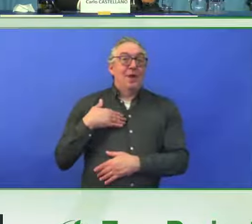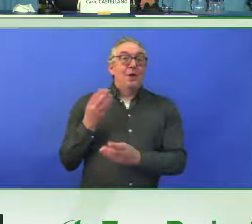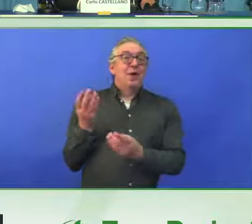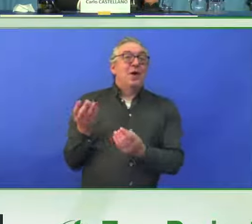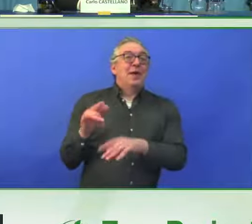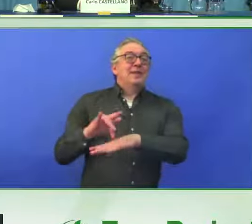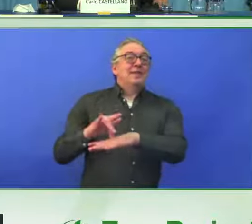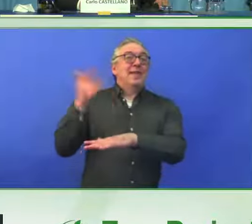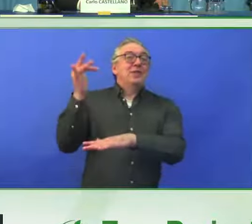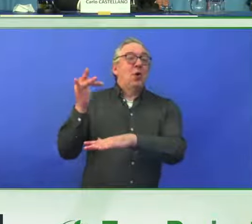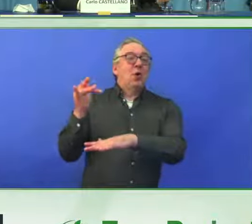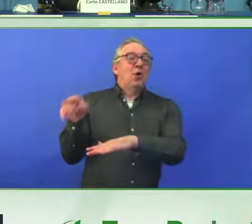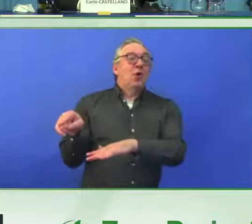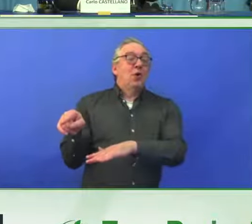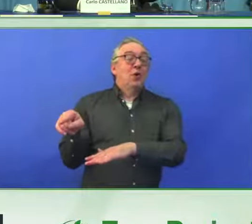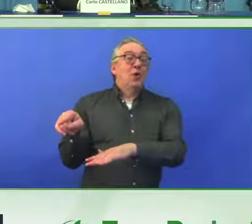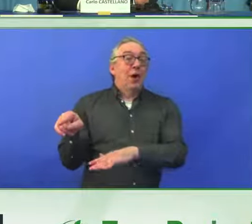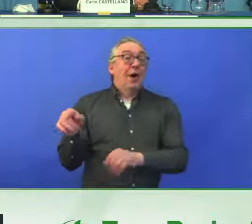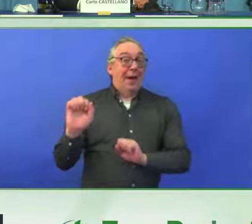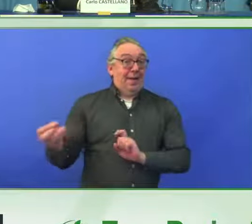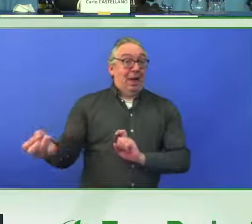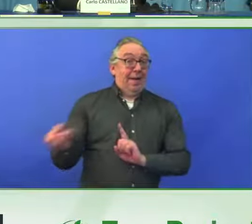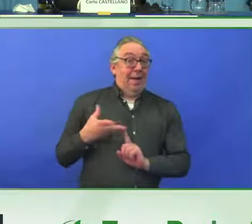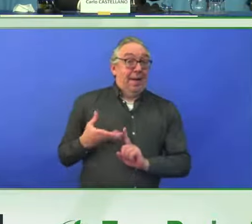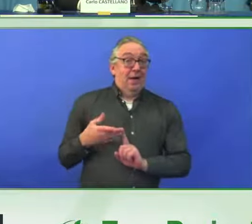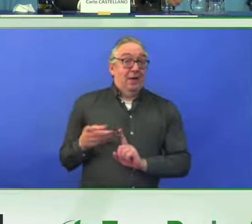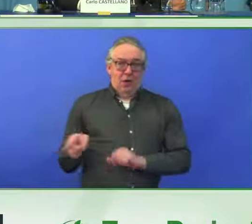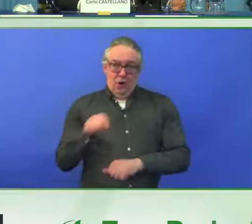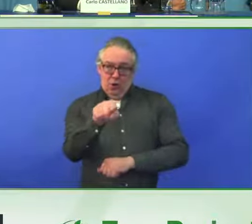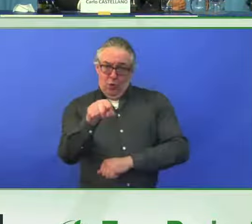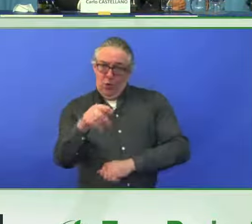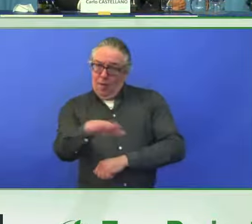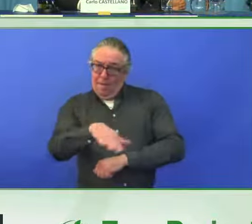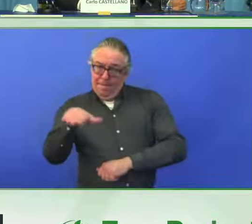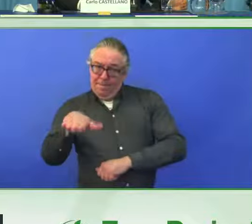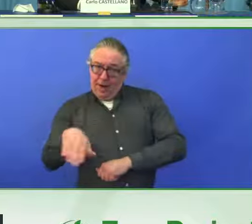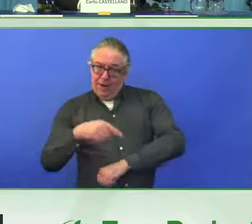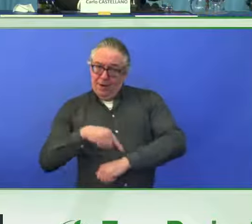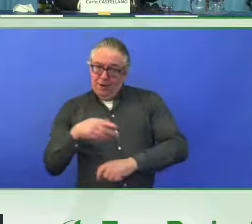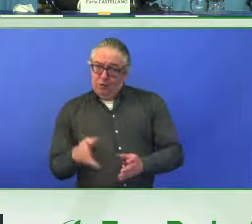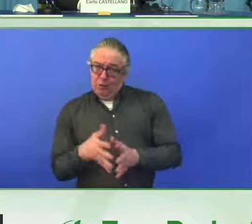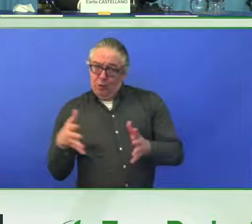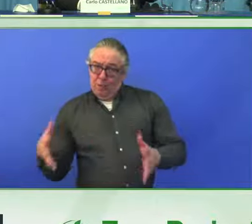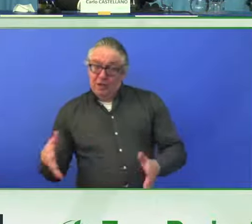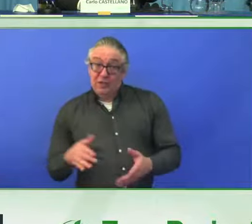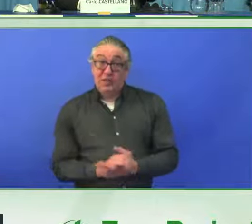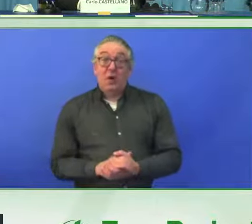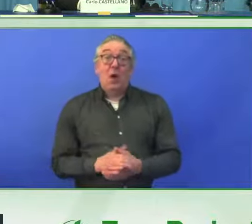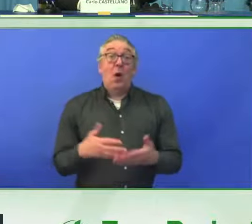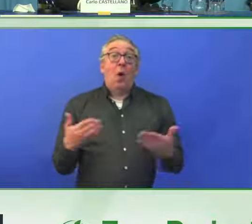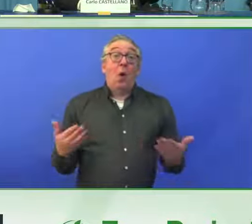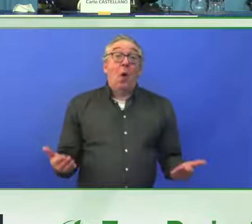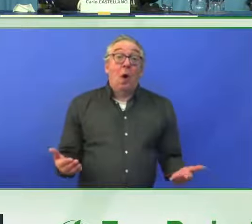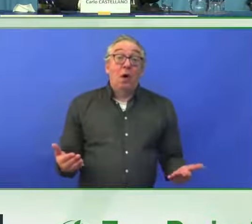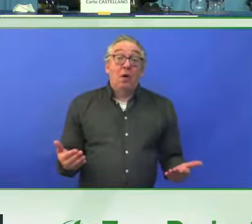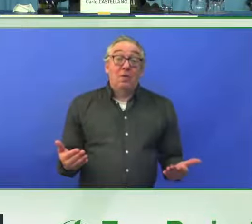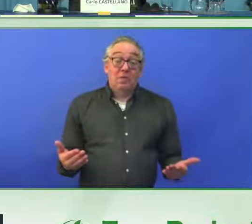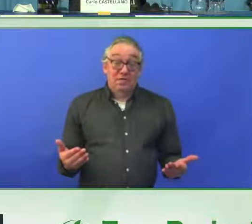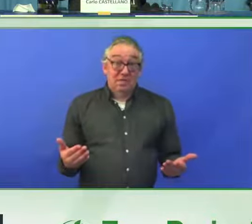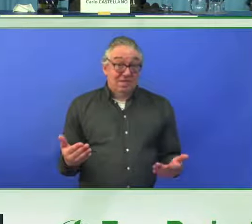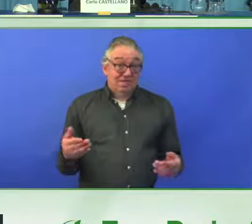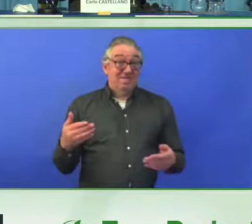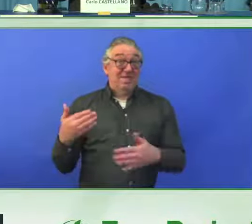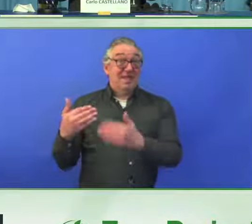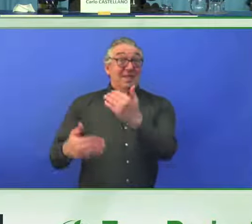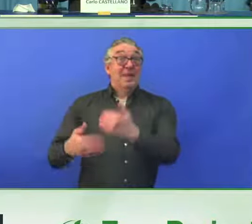we're fighting whilst the misuse of the parking spots and the fraud, because it's a fraud of